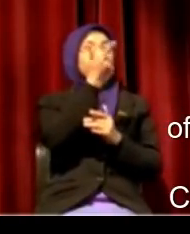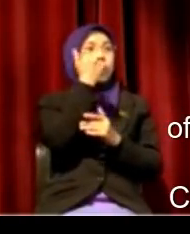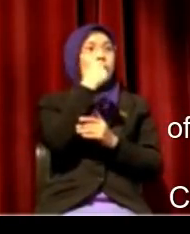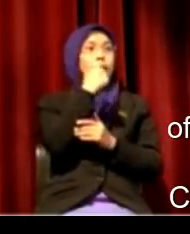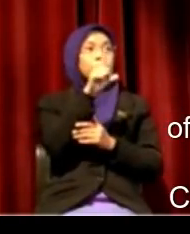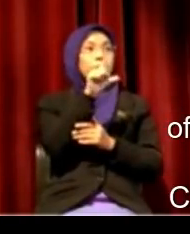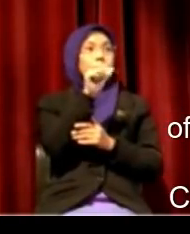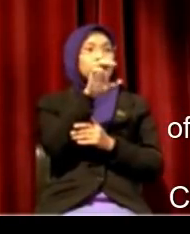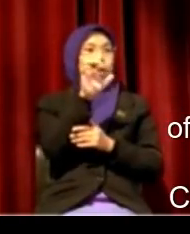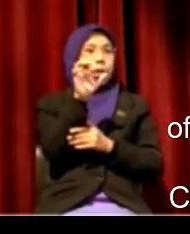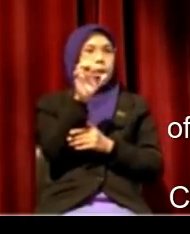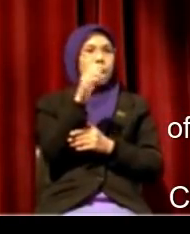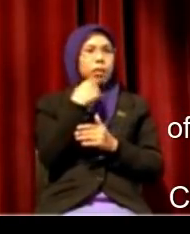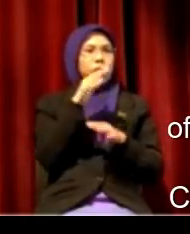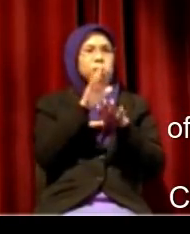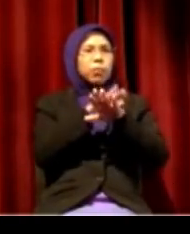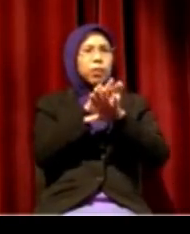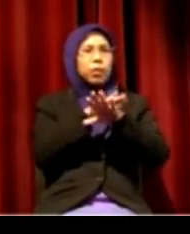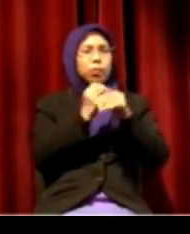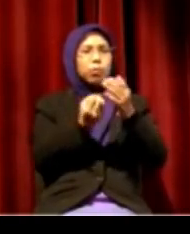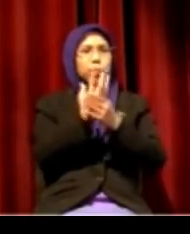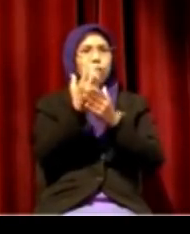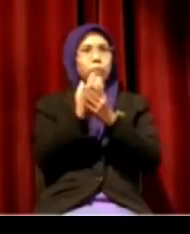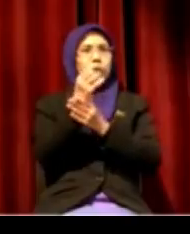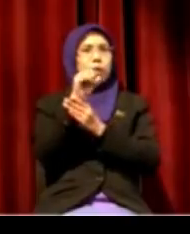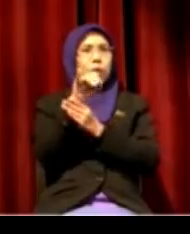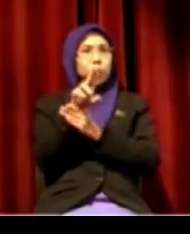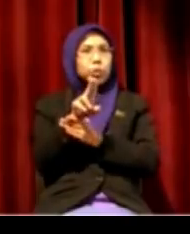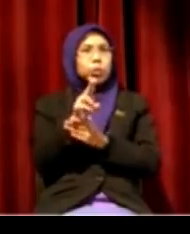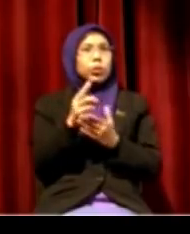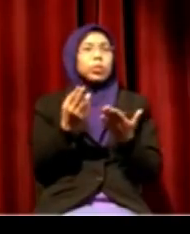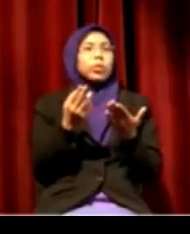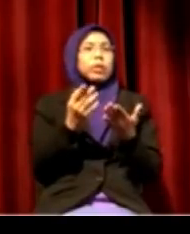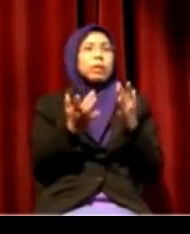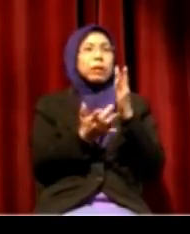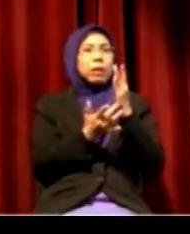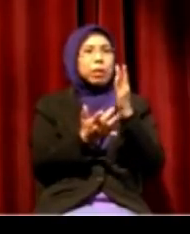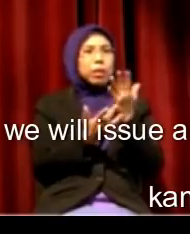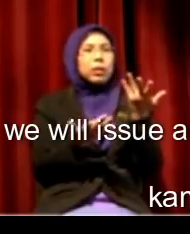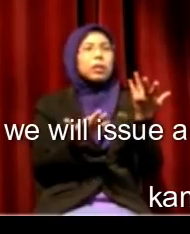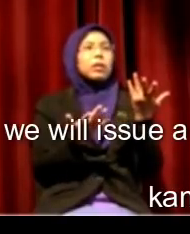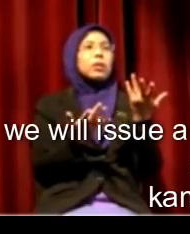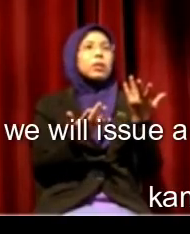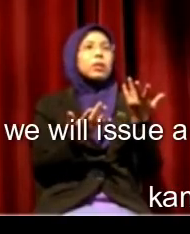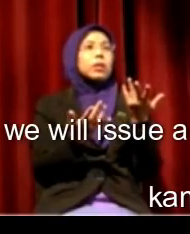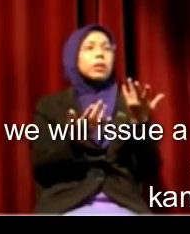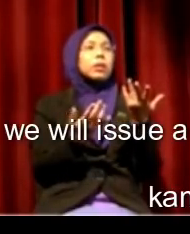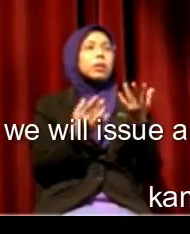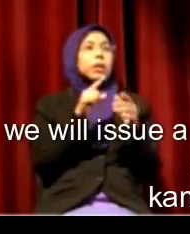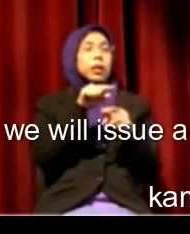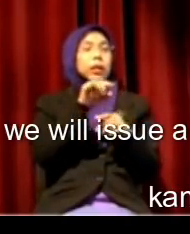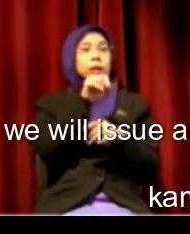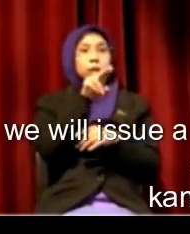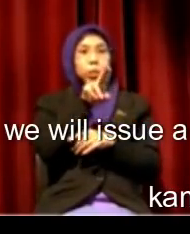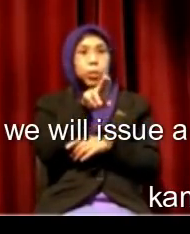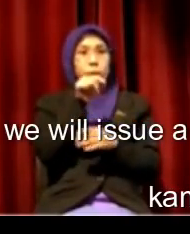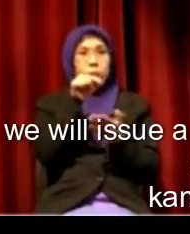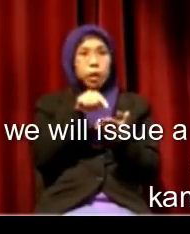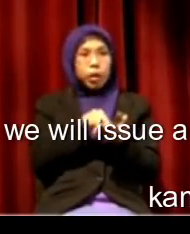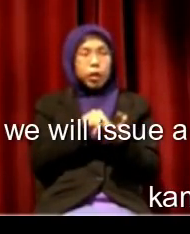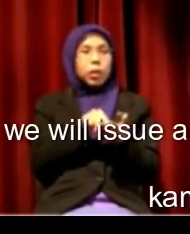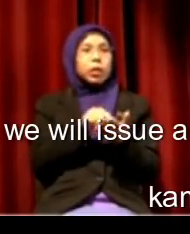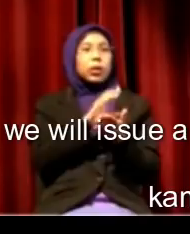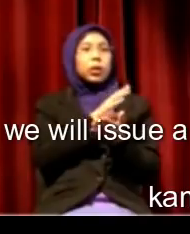raised many pertinent issues, particularly technical issues. We will issue a